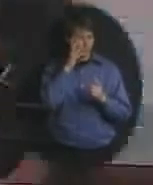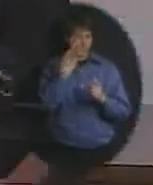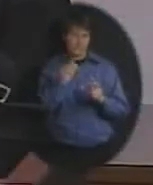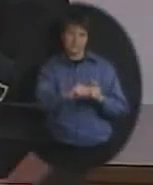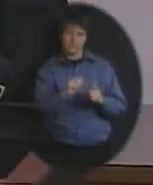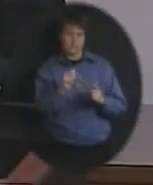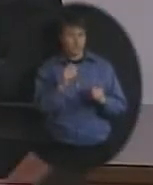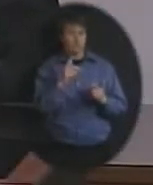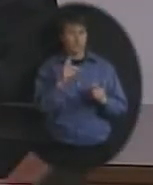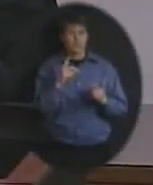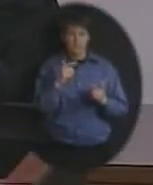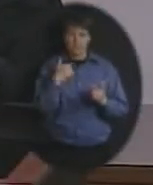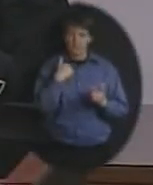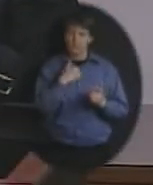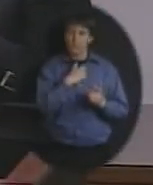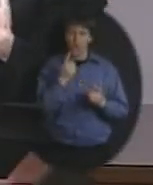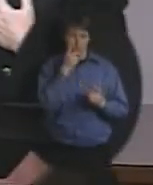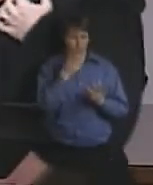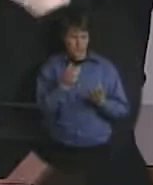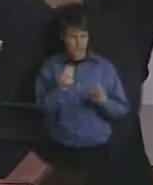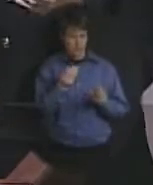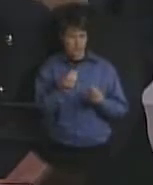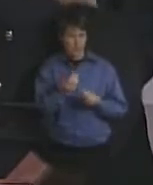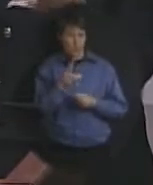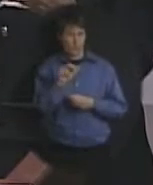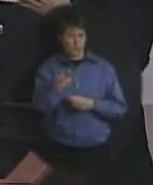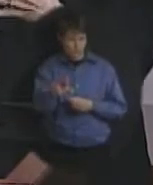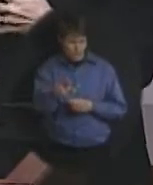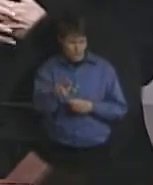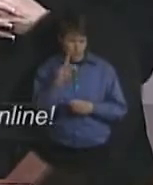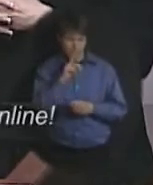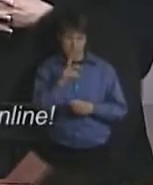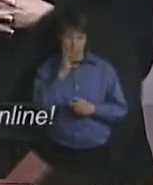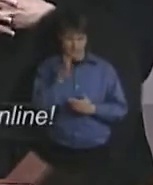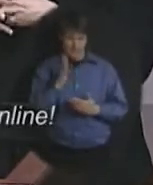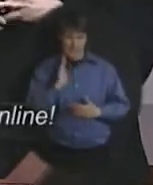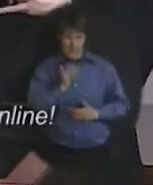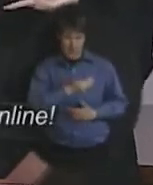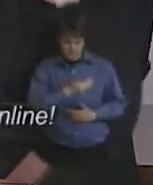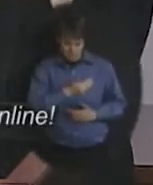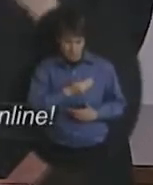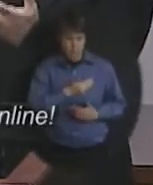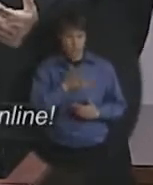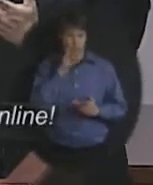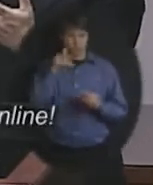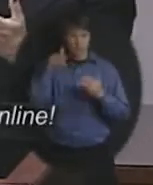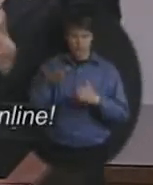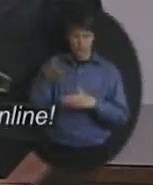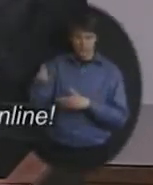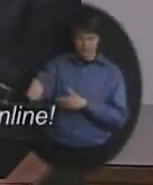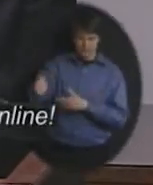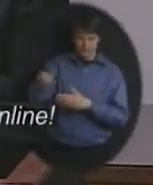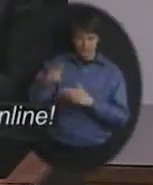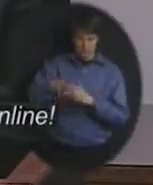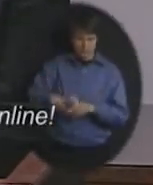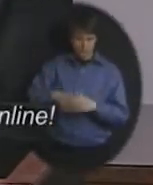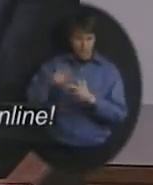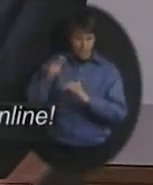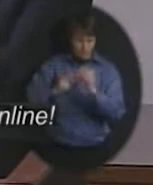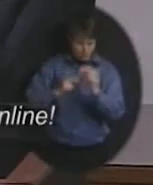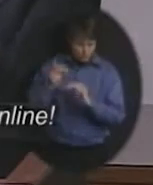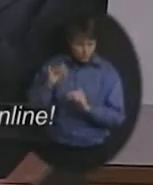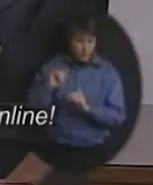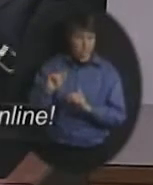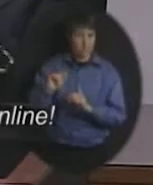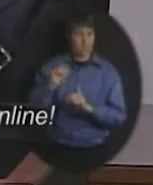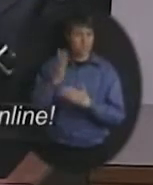Yes, we'll always be the property owners, so it'll be ours. We will let the Miracle League begin construction on it, and that's part of